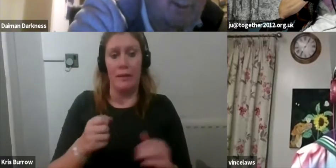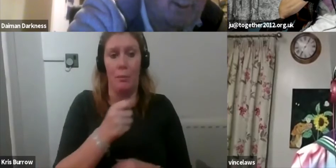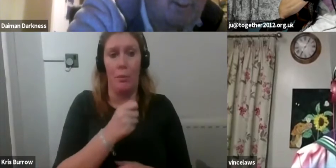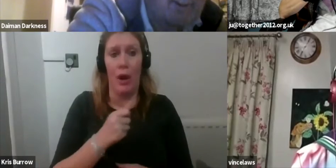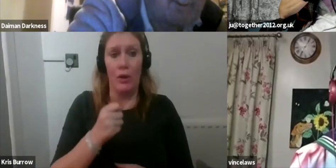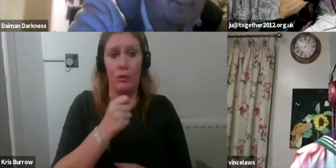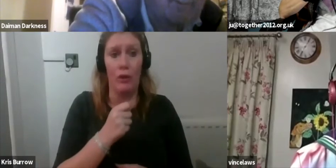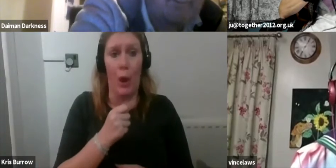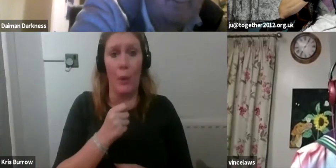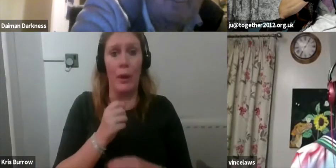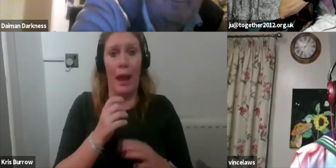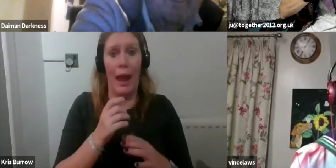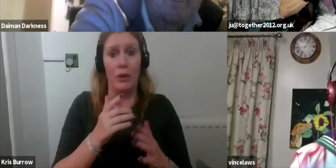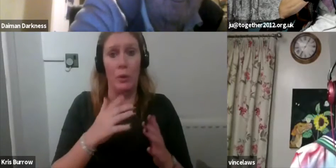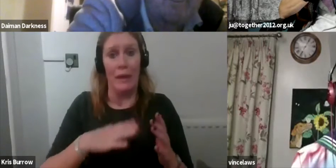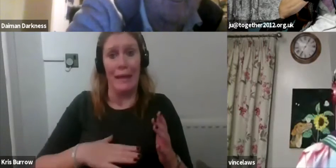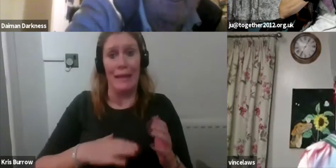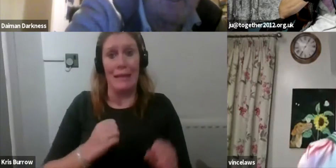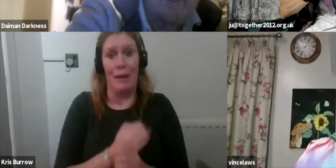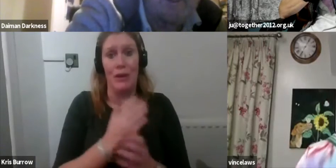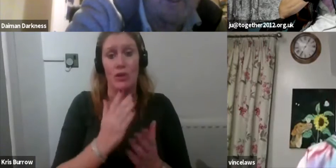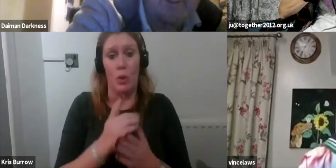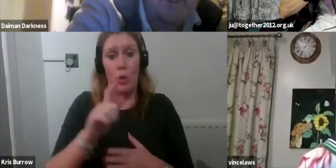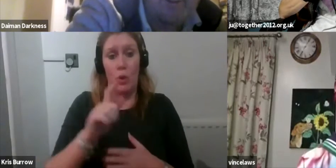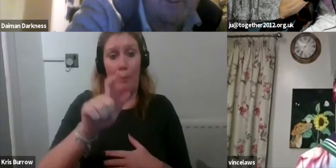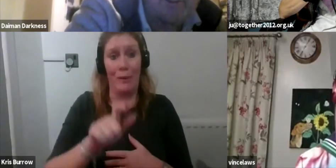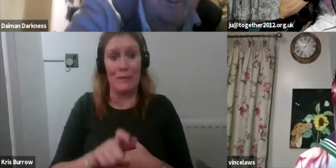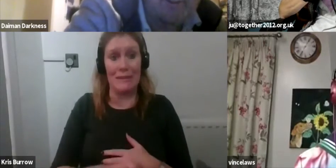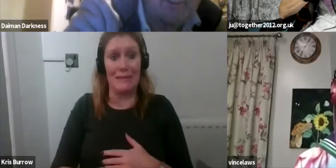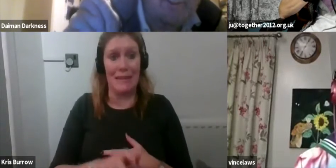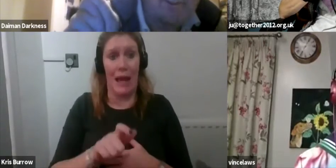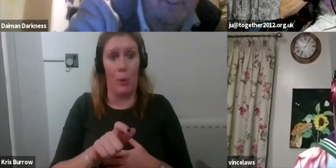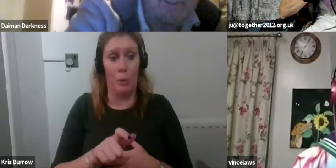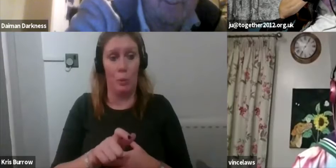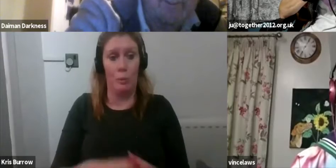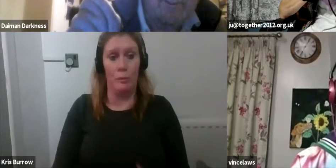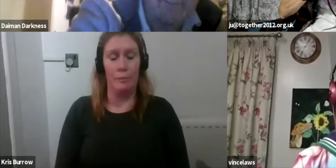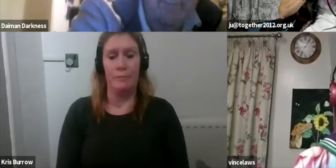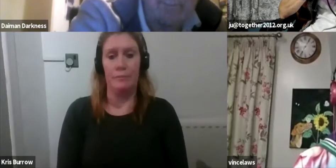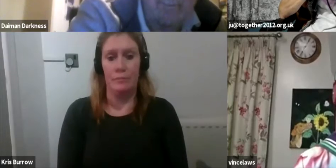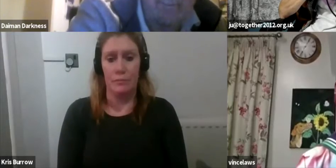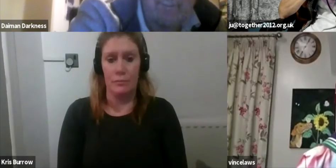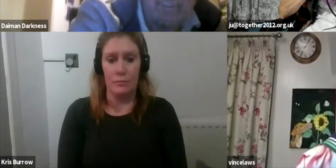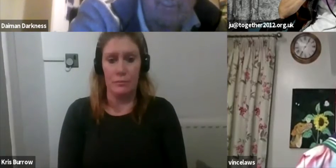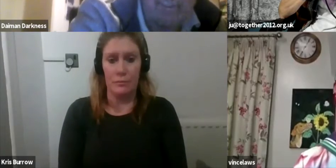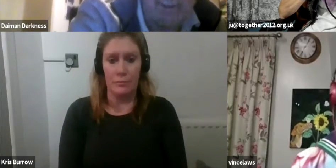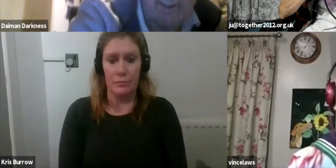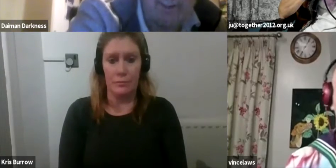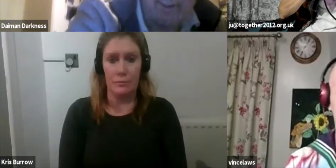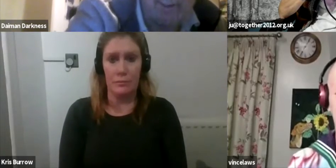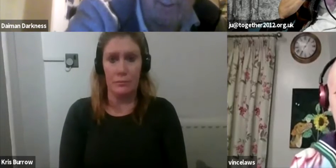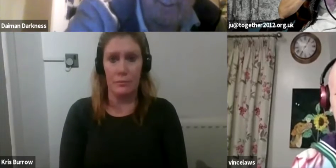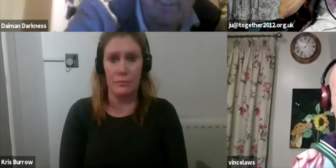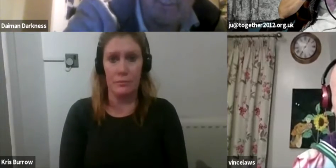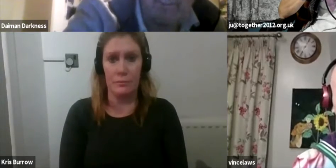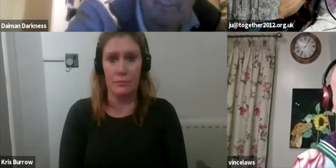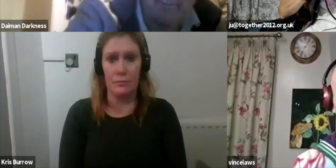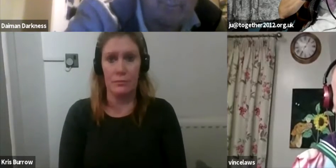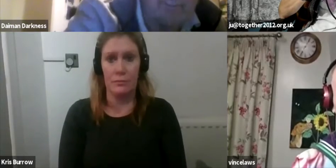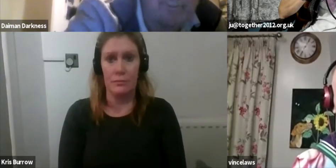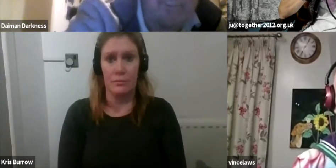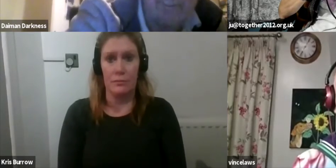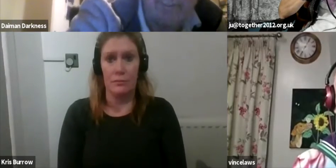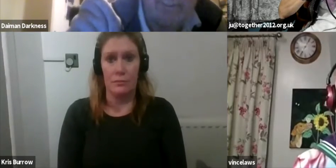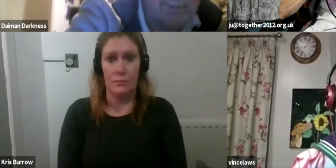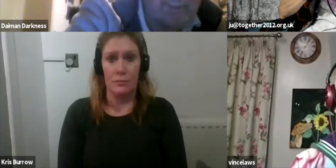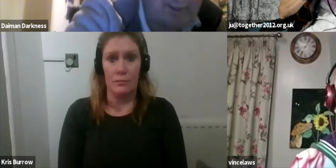up until your mouse is actually over the bottom of the screen. So what I'm going to do while Damien